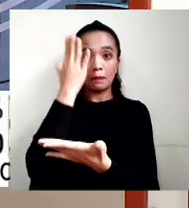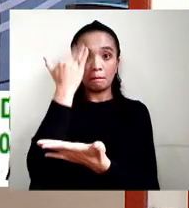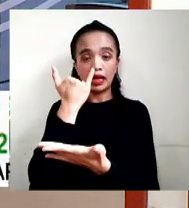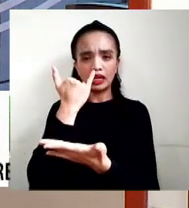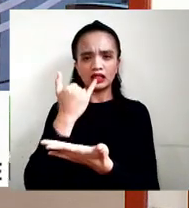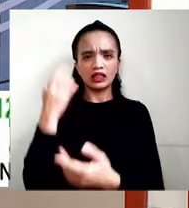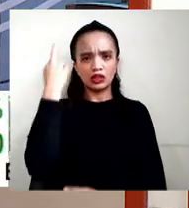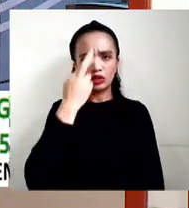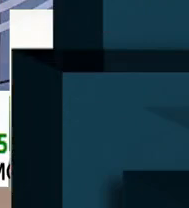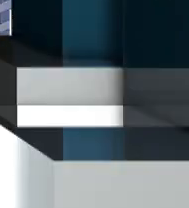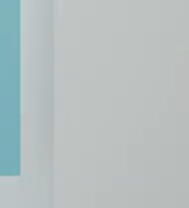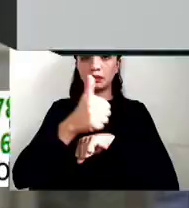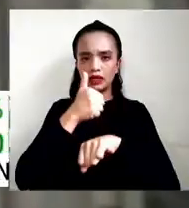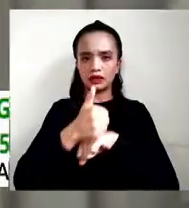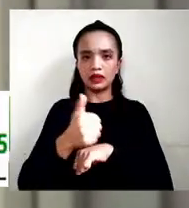Here's the full story.